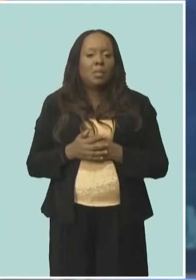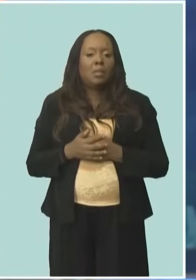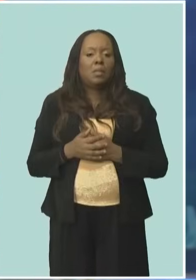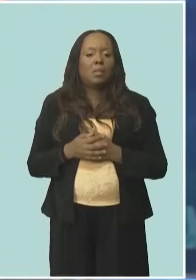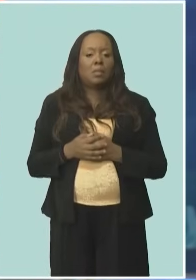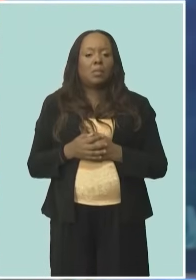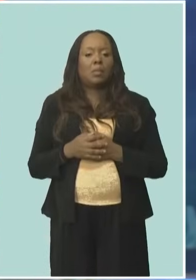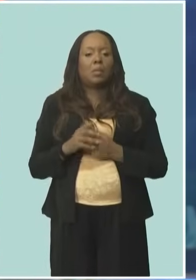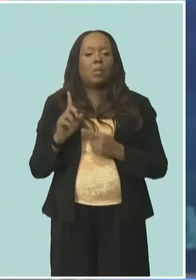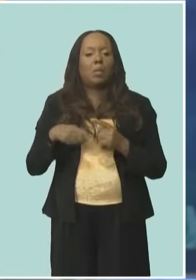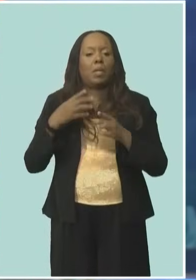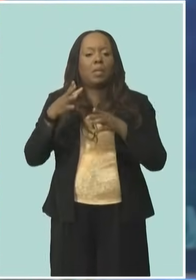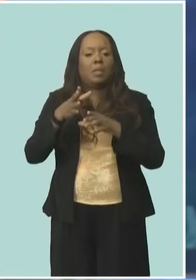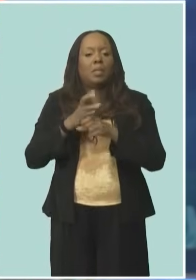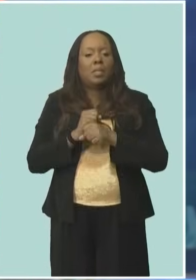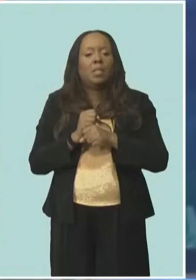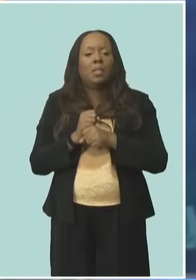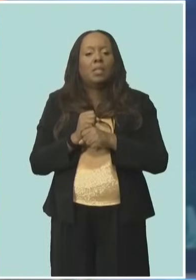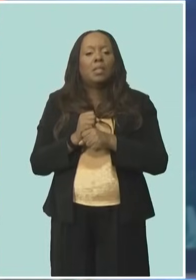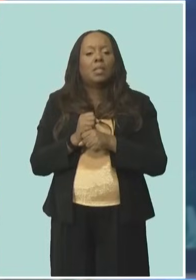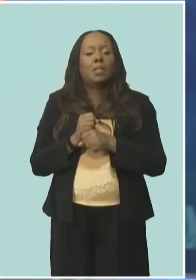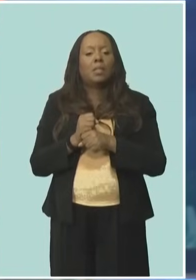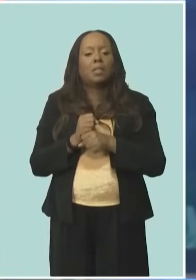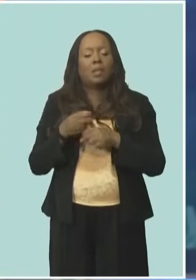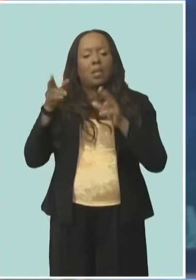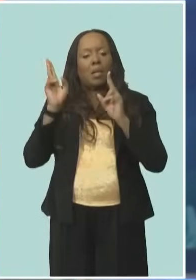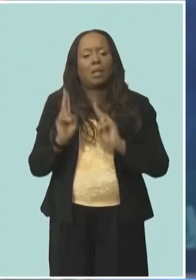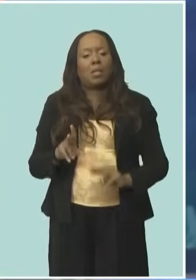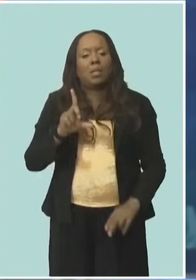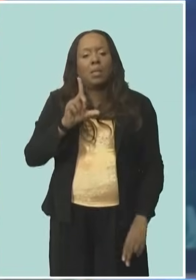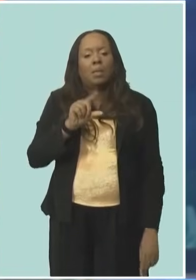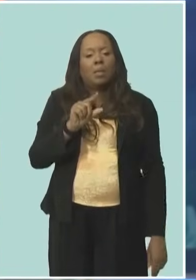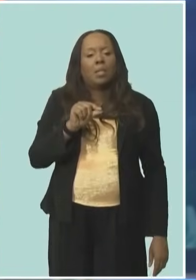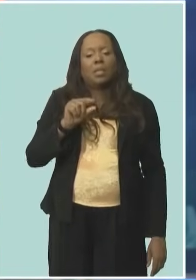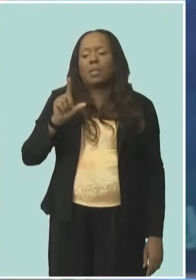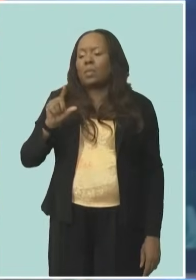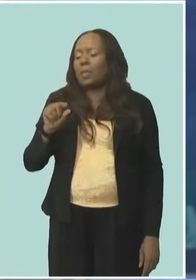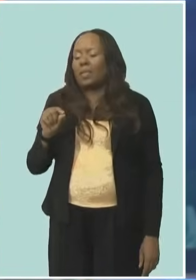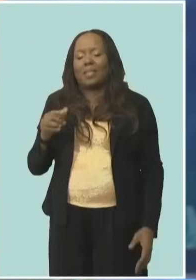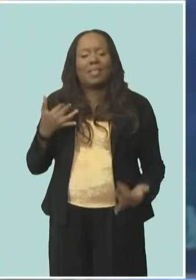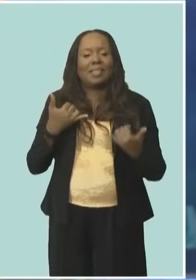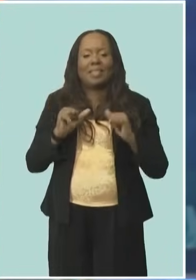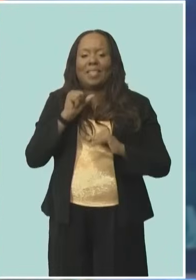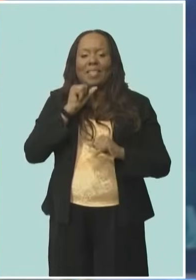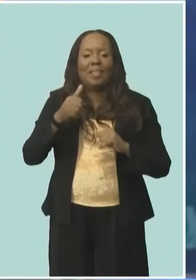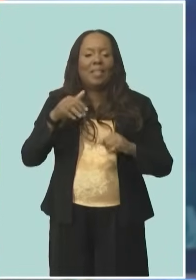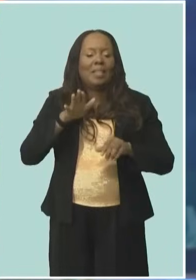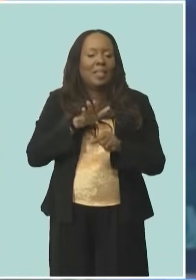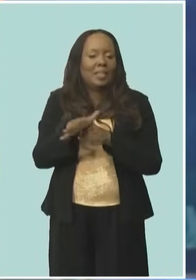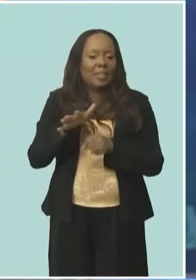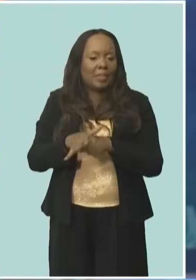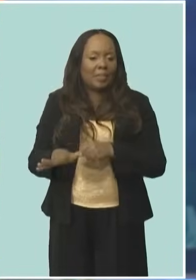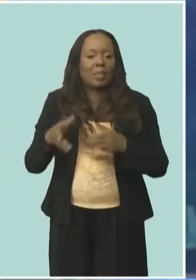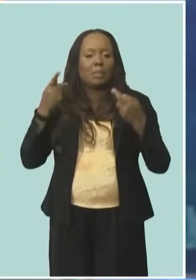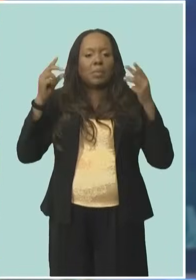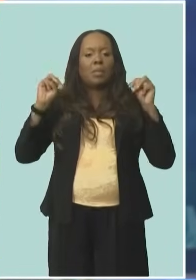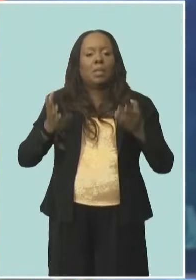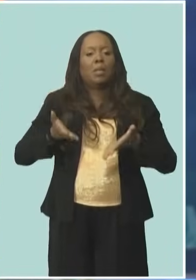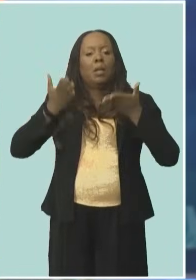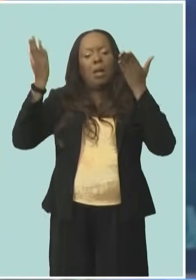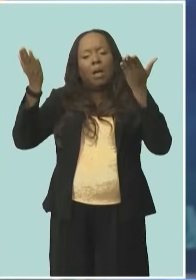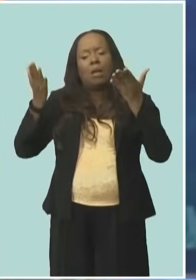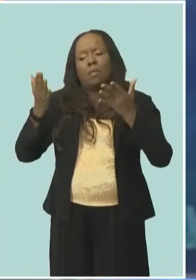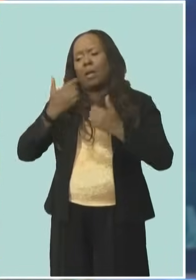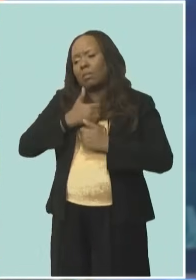Order of Freedom of Barbados, which he received in 2020, cannot measure his contribution. The Prime Minister offered condolences to